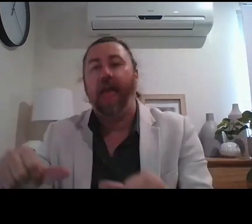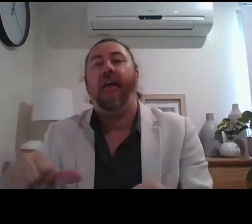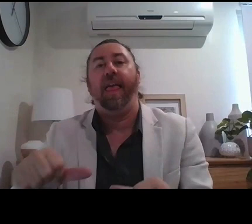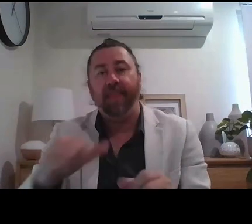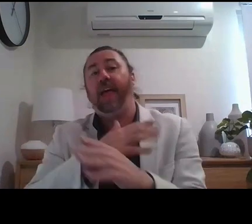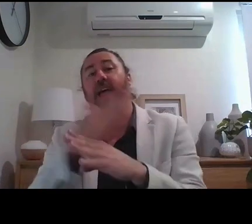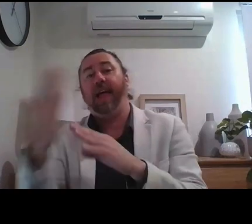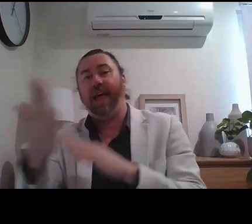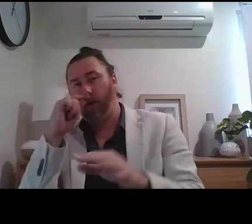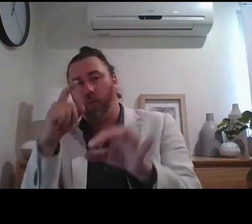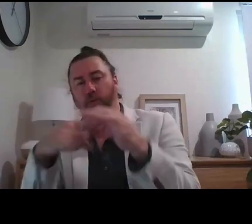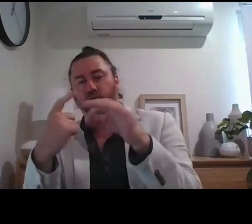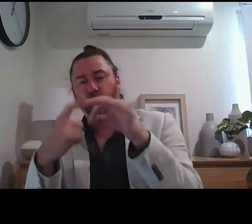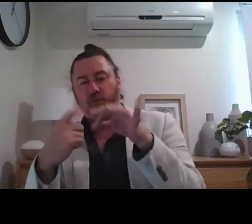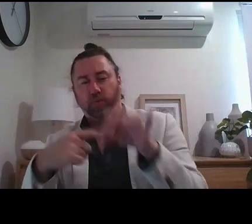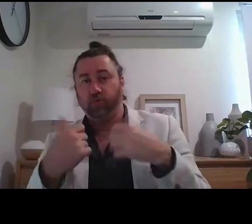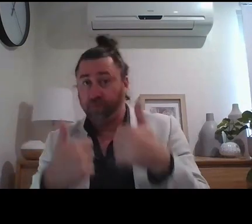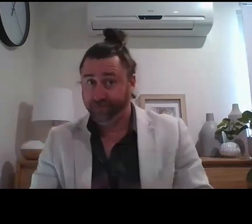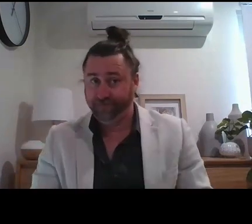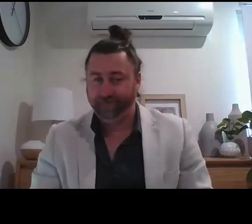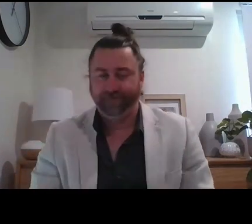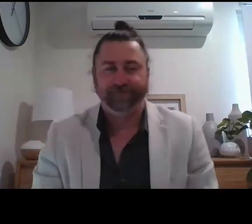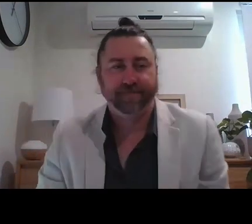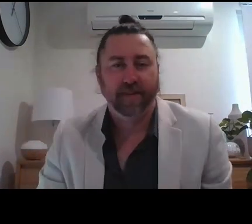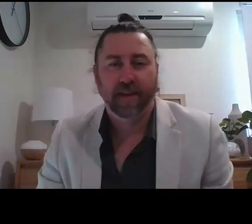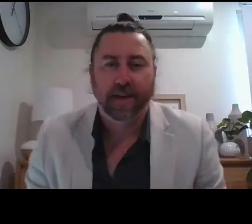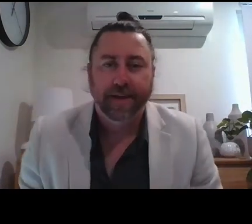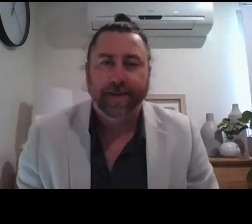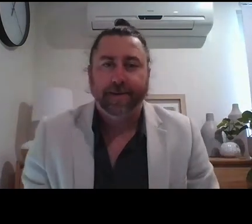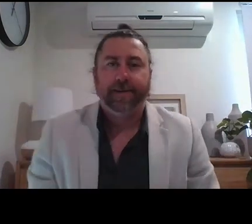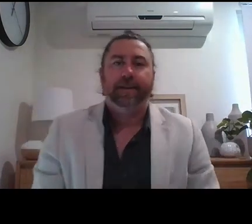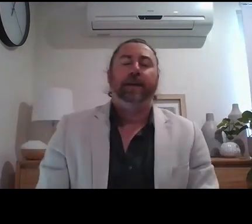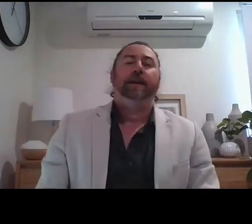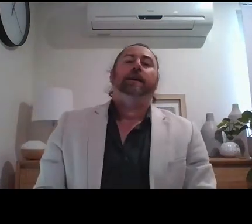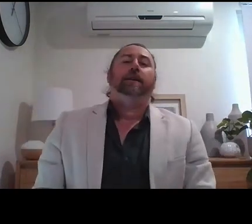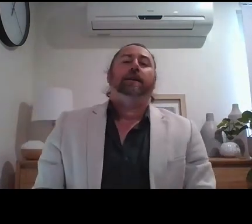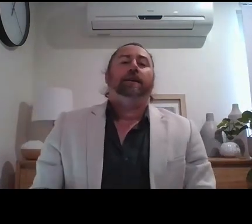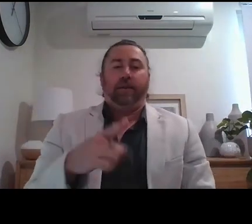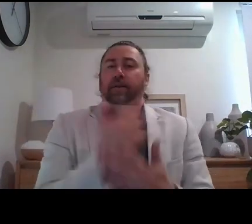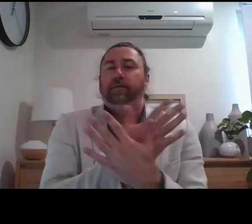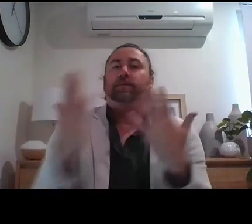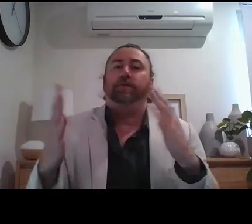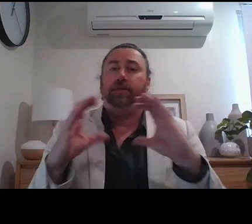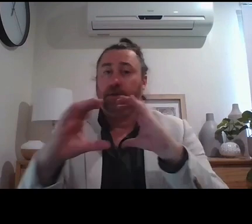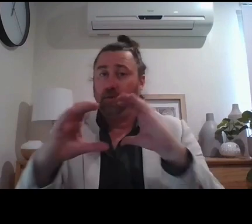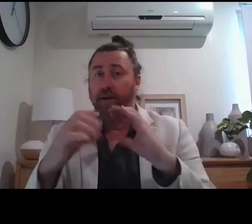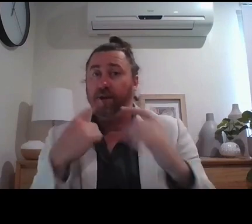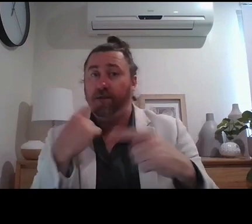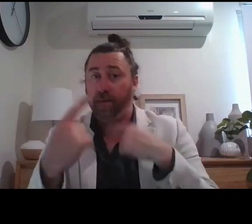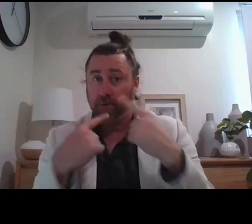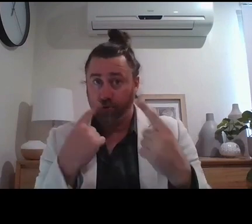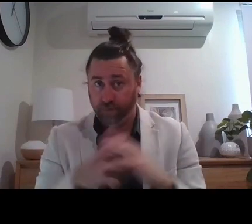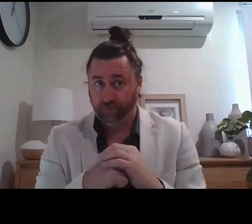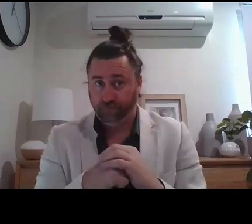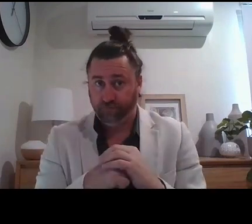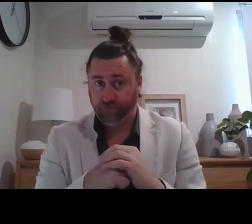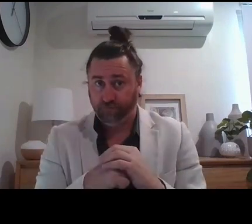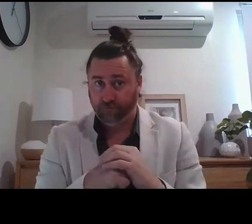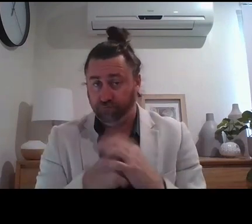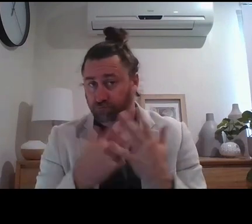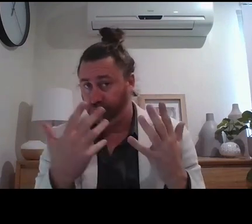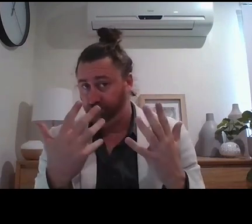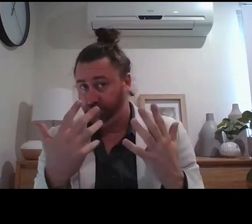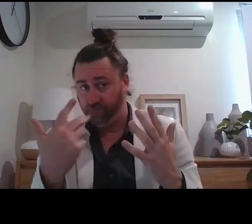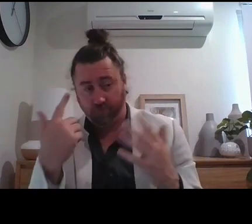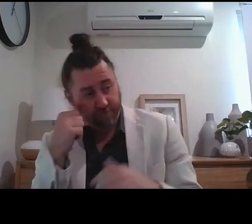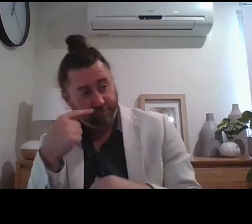the question and answer session. So we've developed a suite of communication materials to support the publication